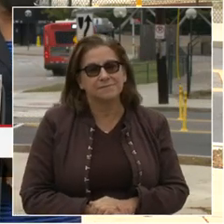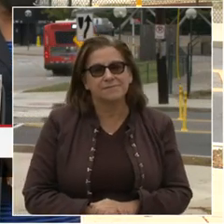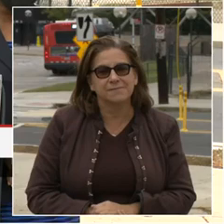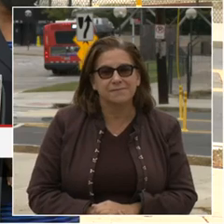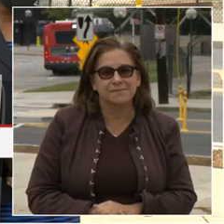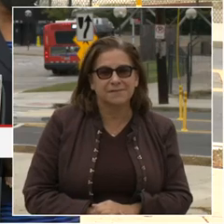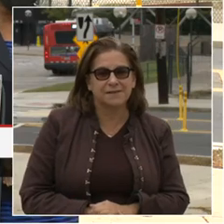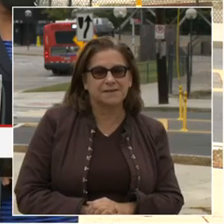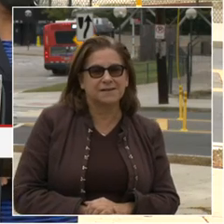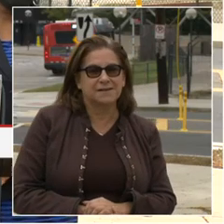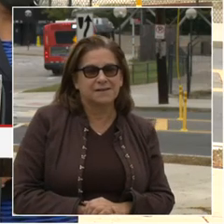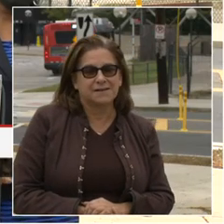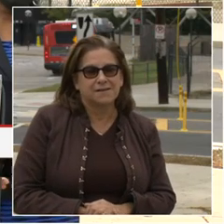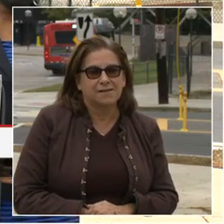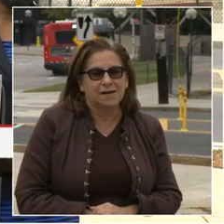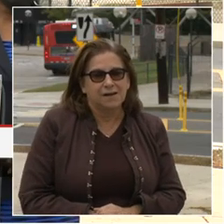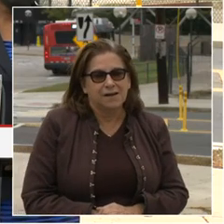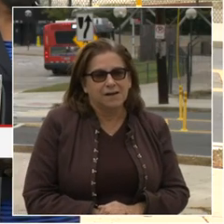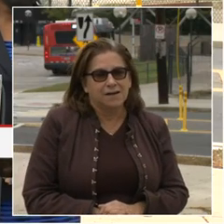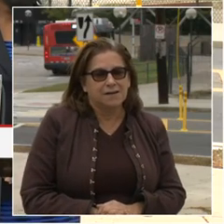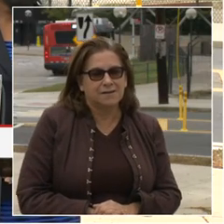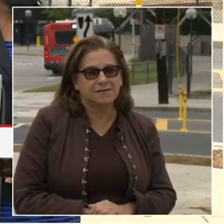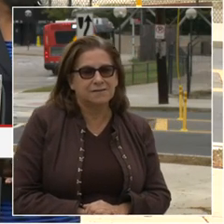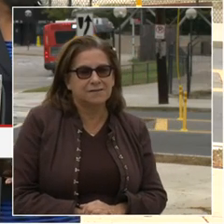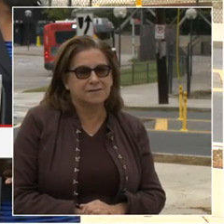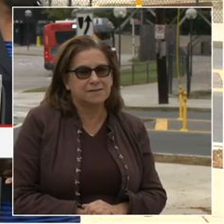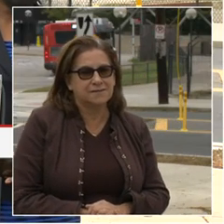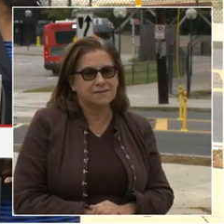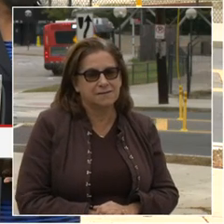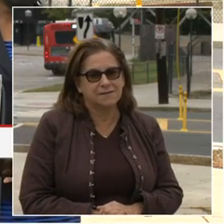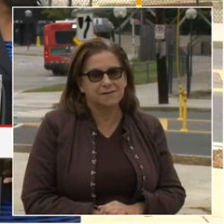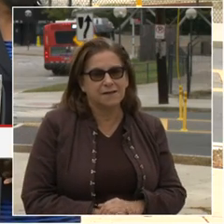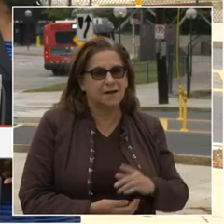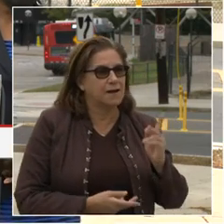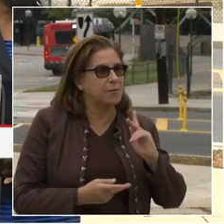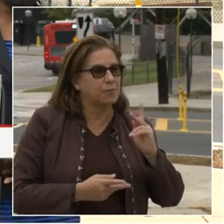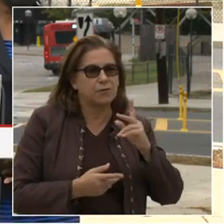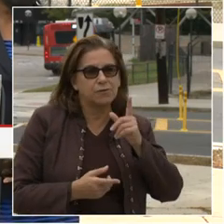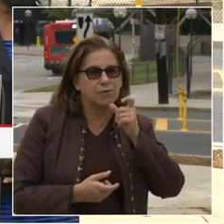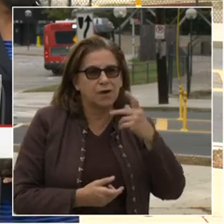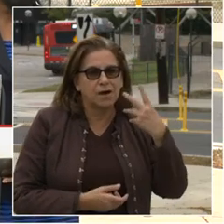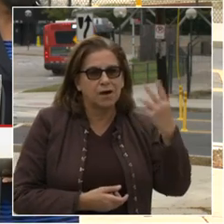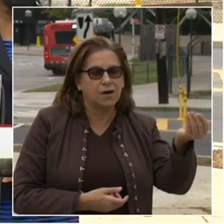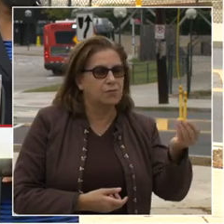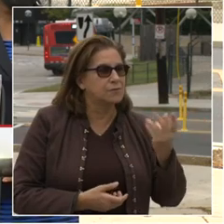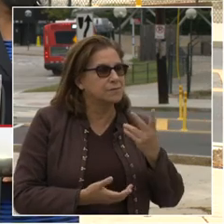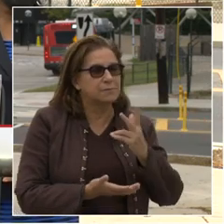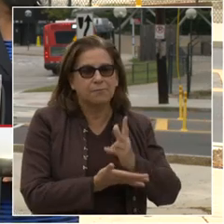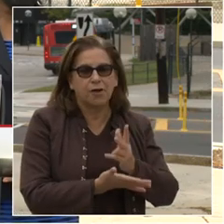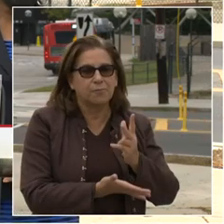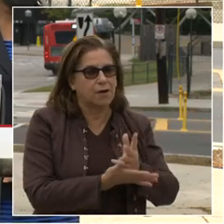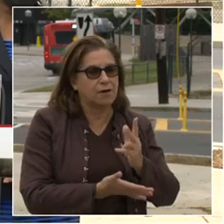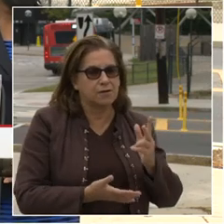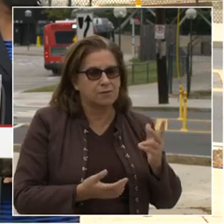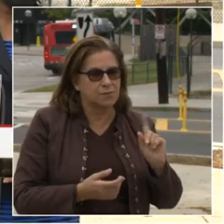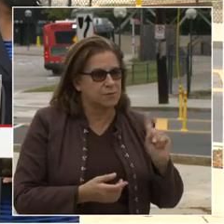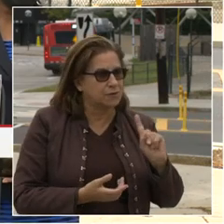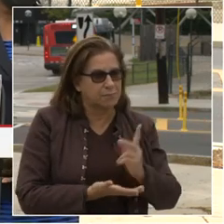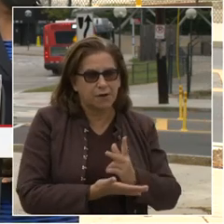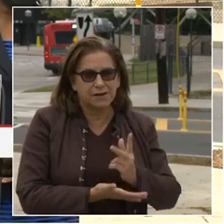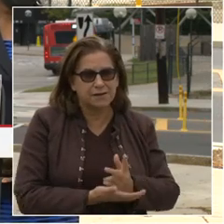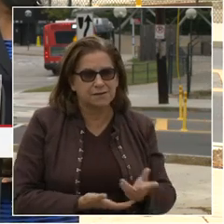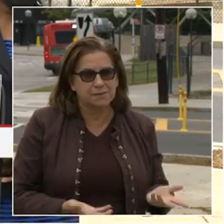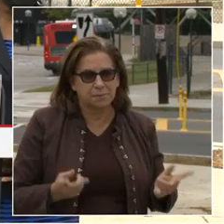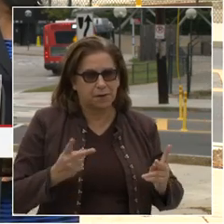attending the activities take away the spaces for the people who actually live here. And I noticed that in other spots of the